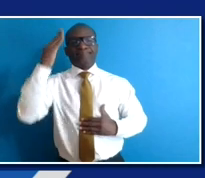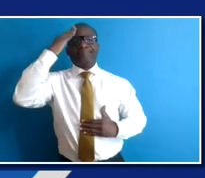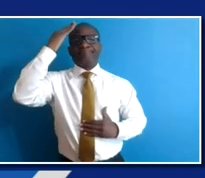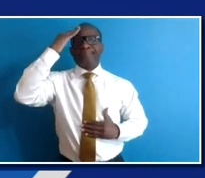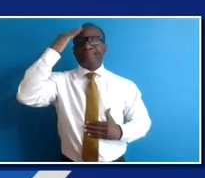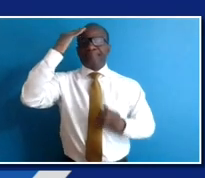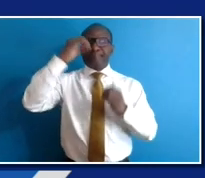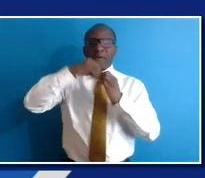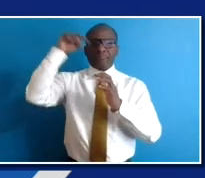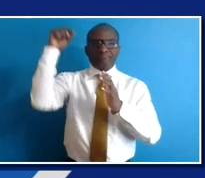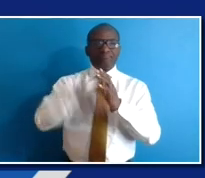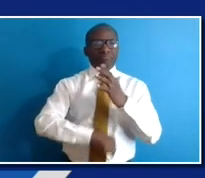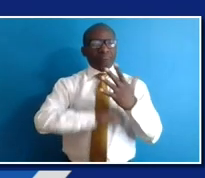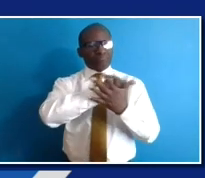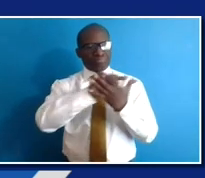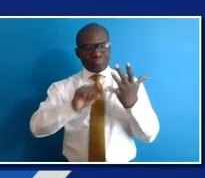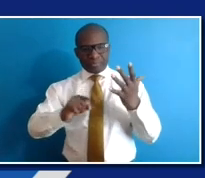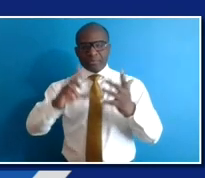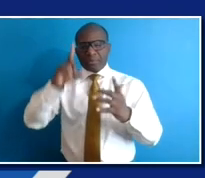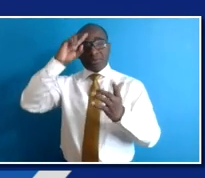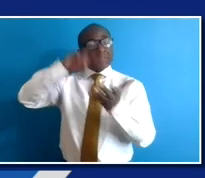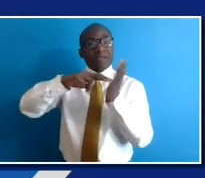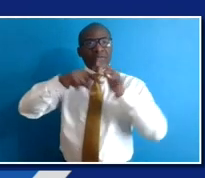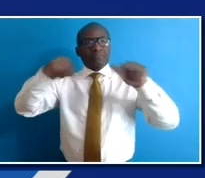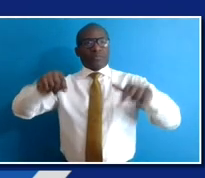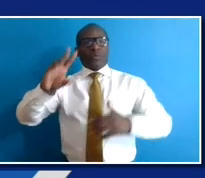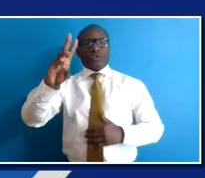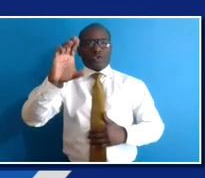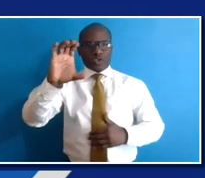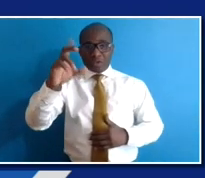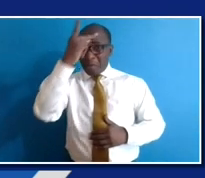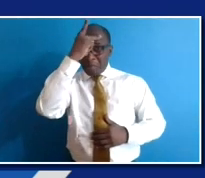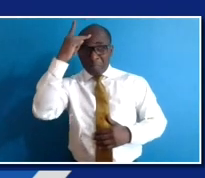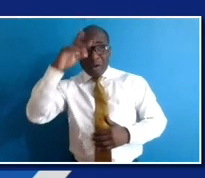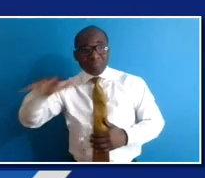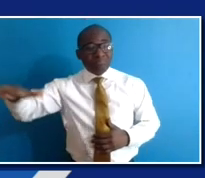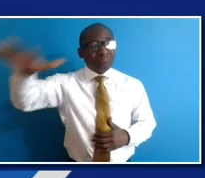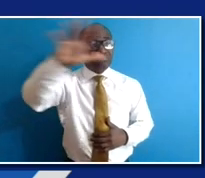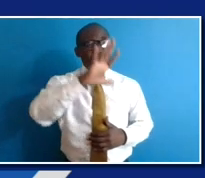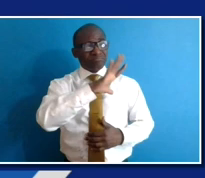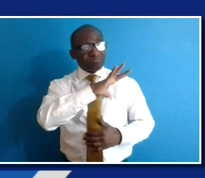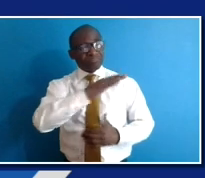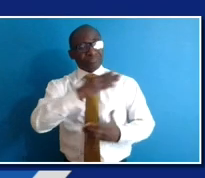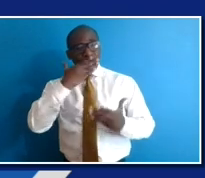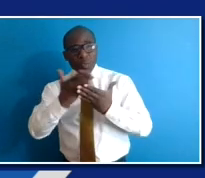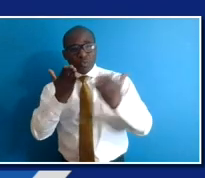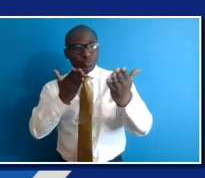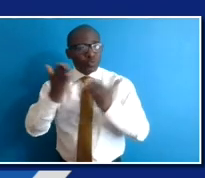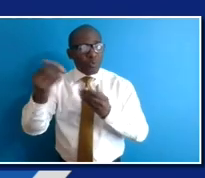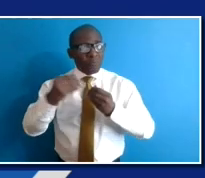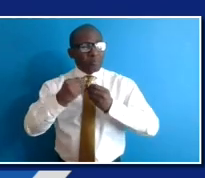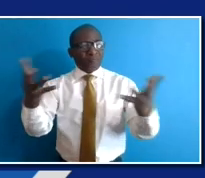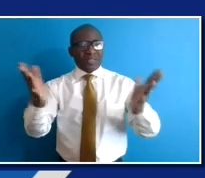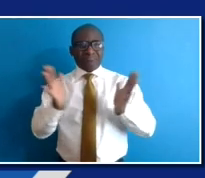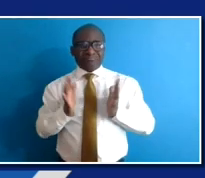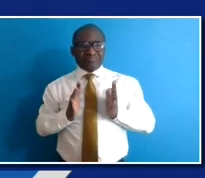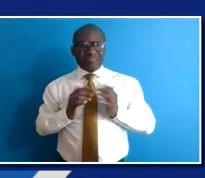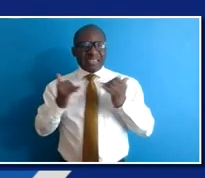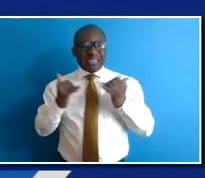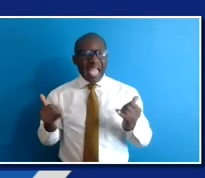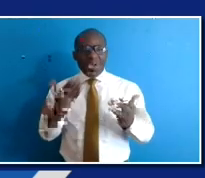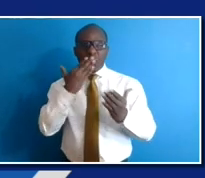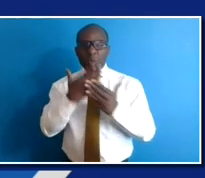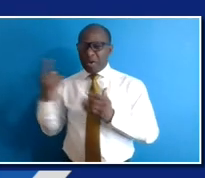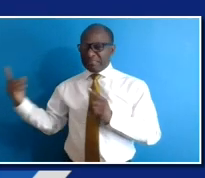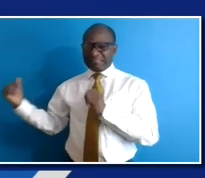services. They've been great partners. We've been in constant contact over the weekend as we look at beaches and what's happening at various golf courses here at this